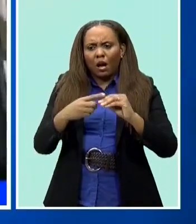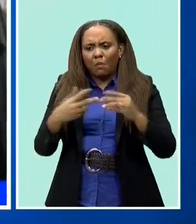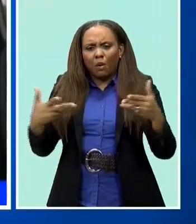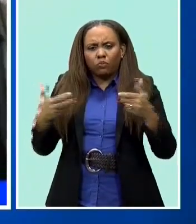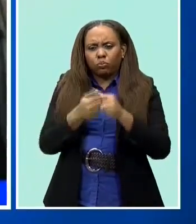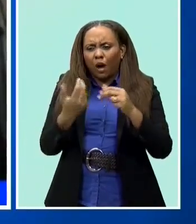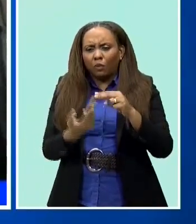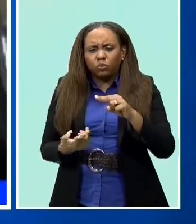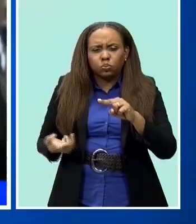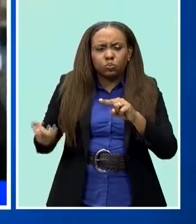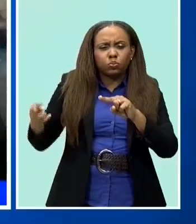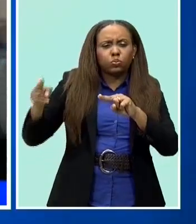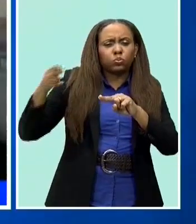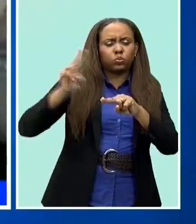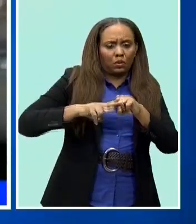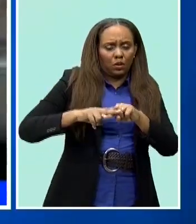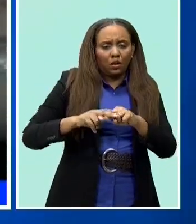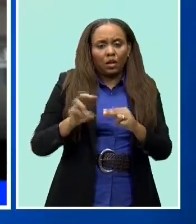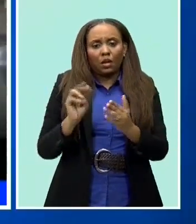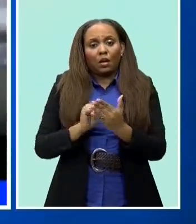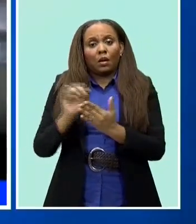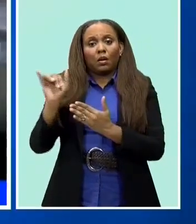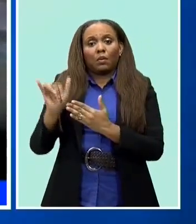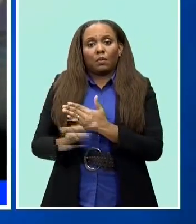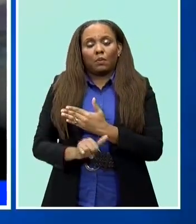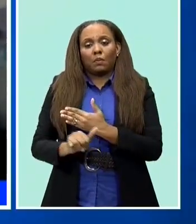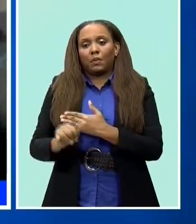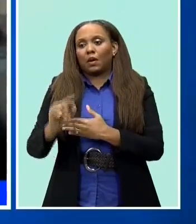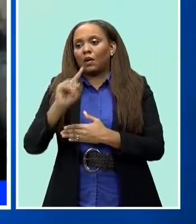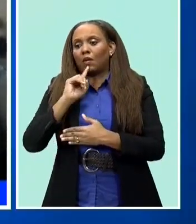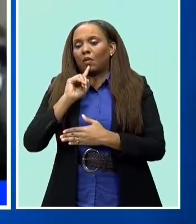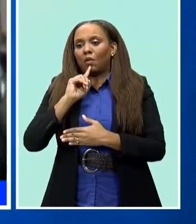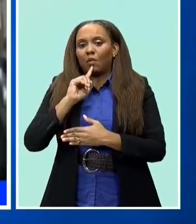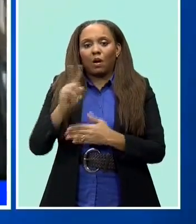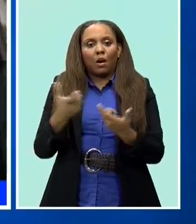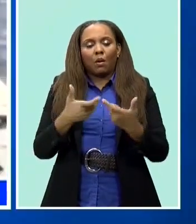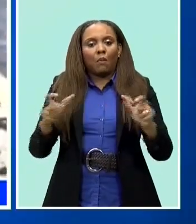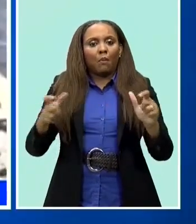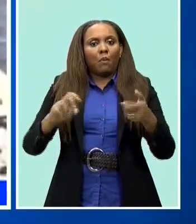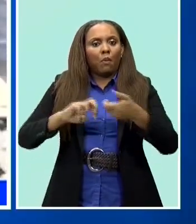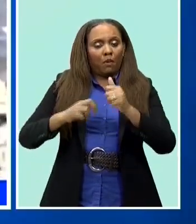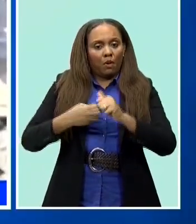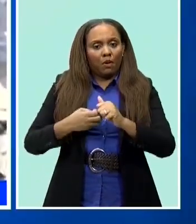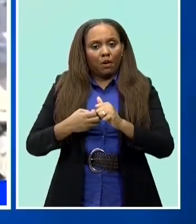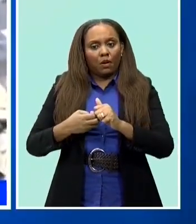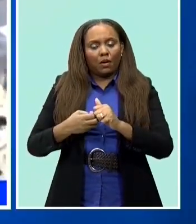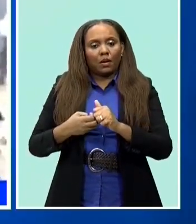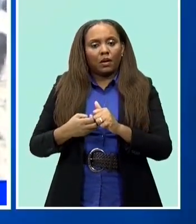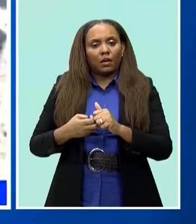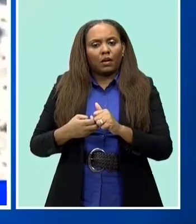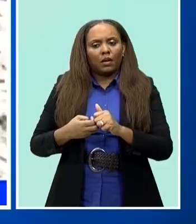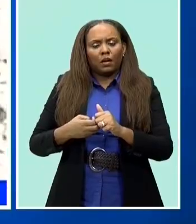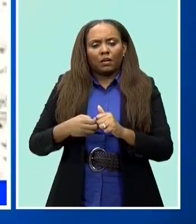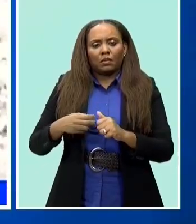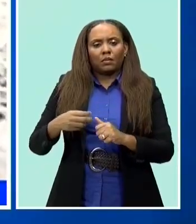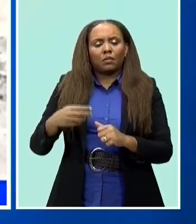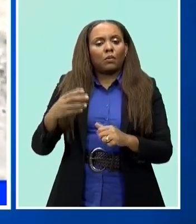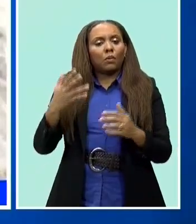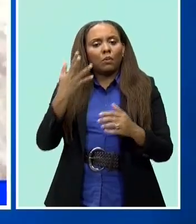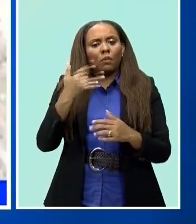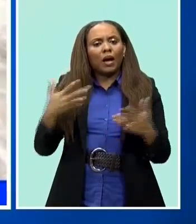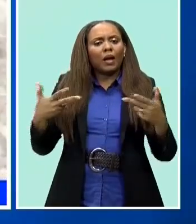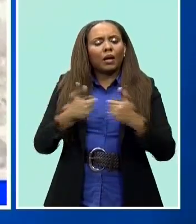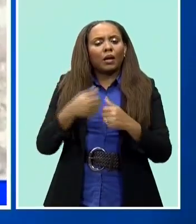accidents, while noting that the month of May has raised alarm for the traffic department. He noted that the use of cell phones